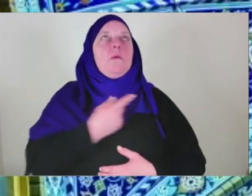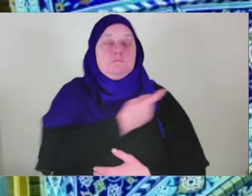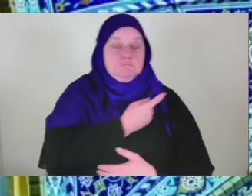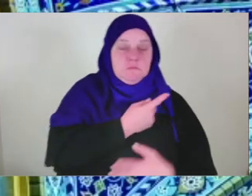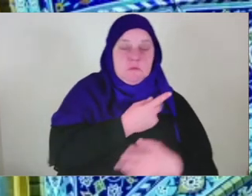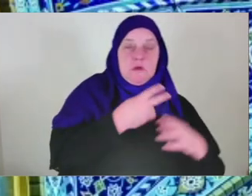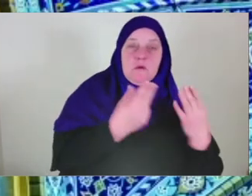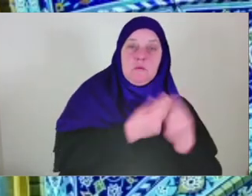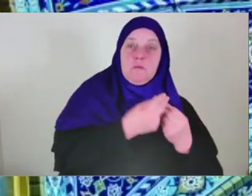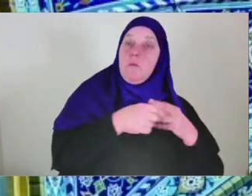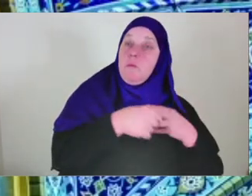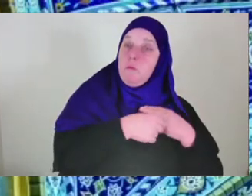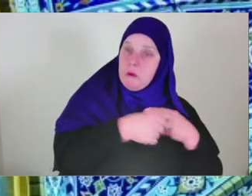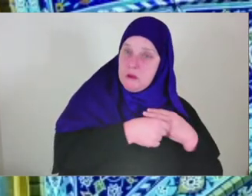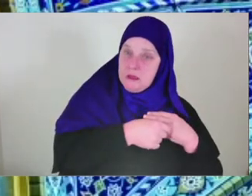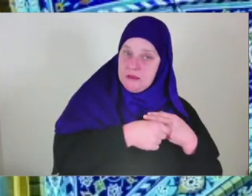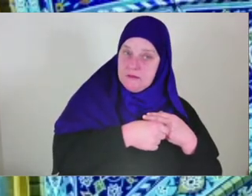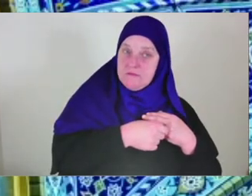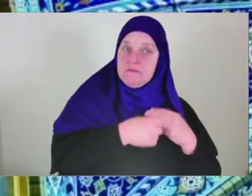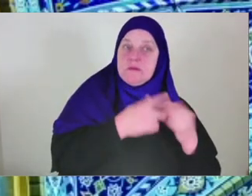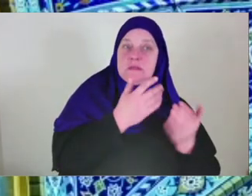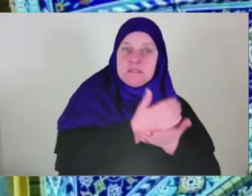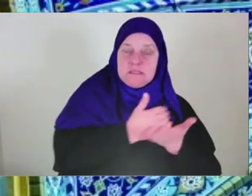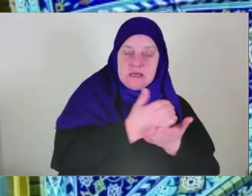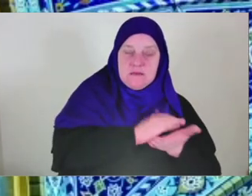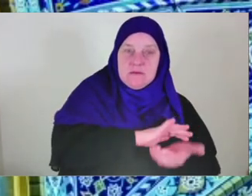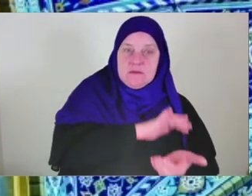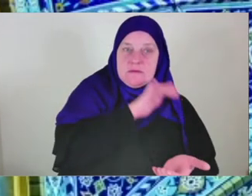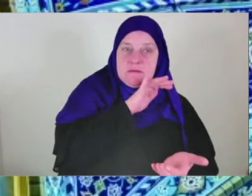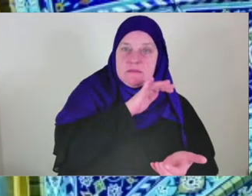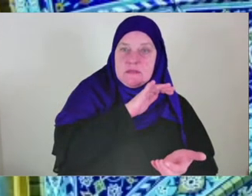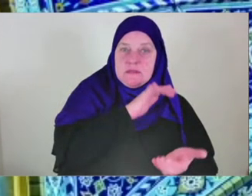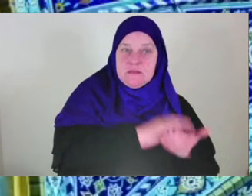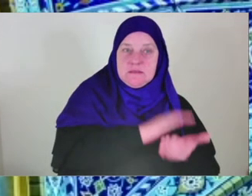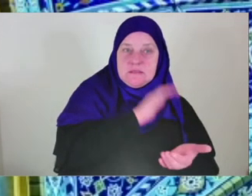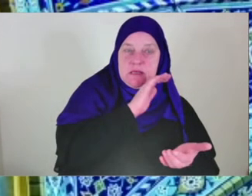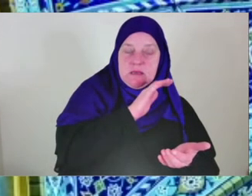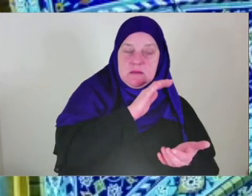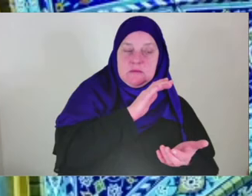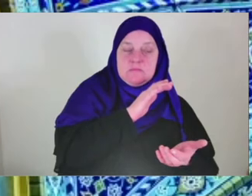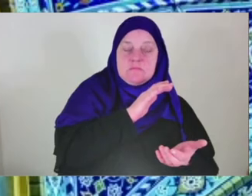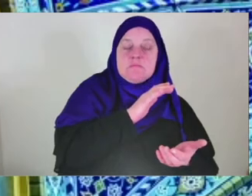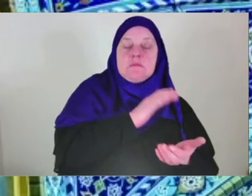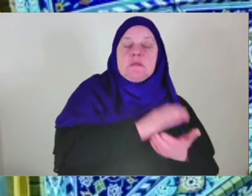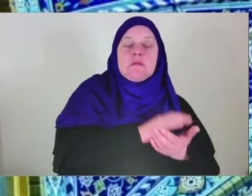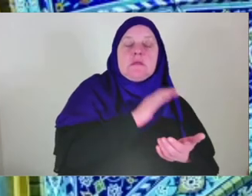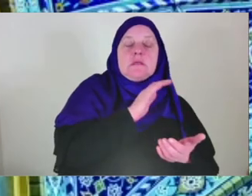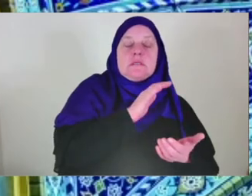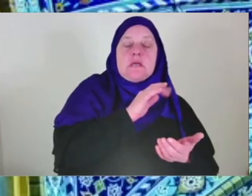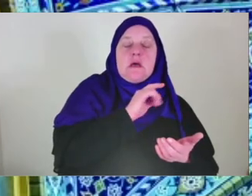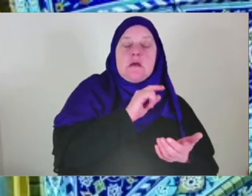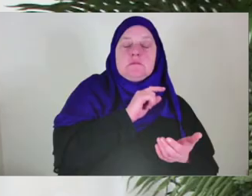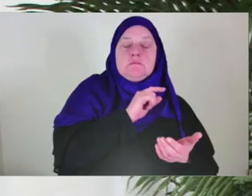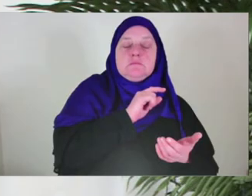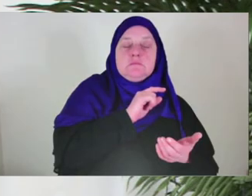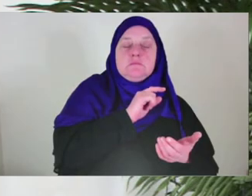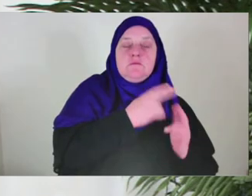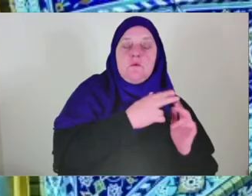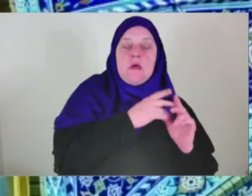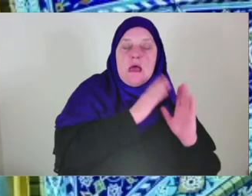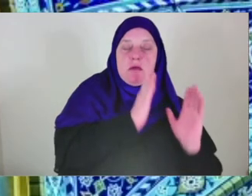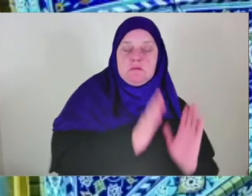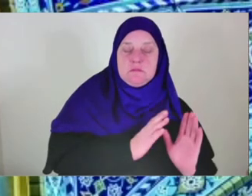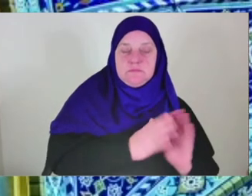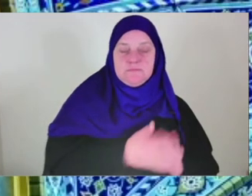Yes. First of all, for your information, Hajali, a 16-year-old boy Islamically has reached the age of bulugh. Yep. So we are not talking